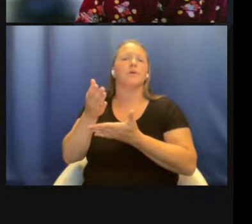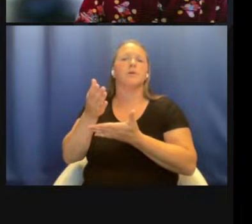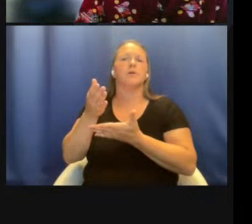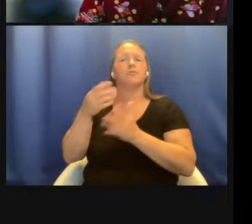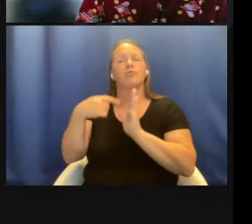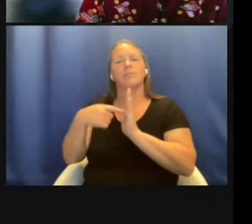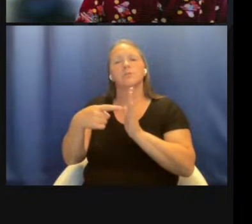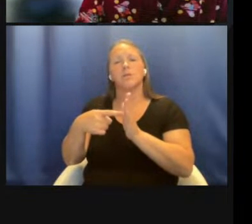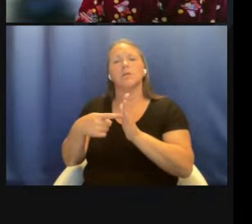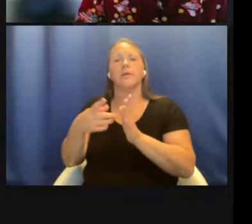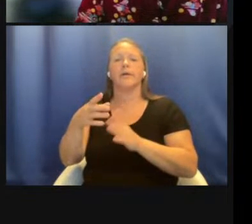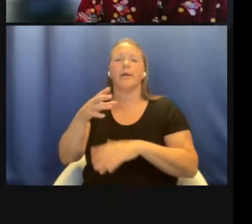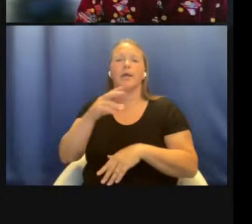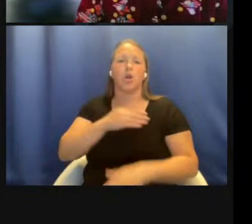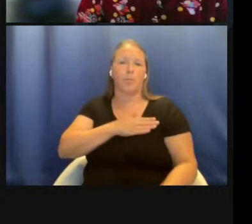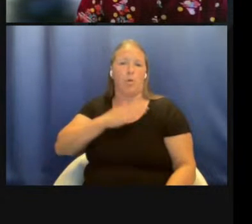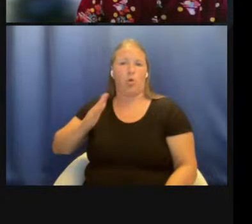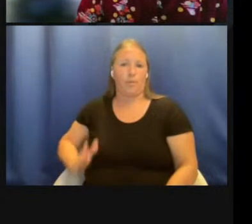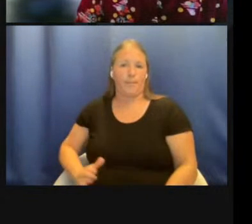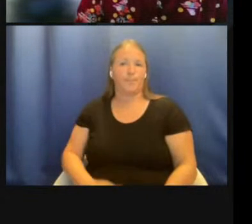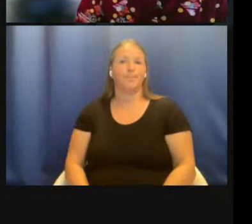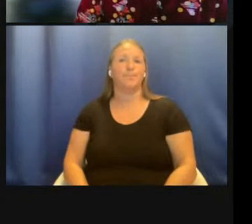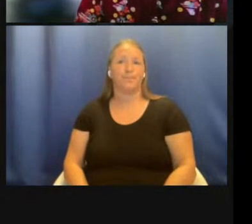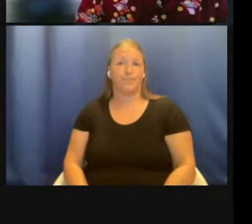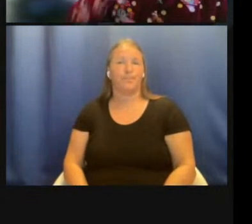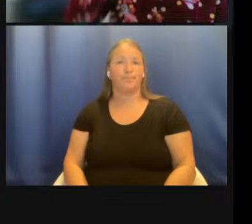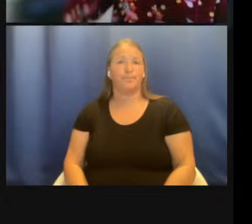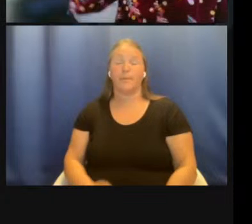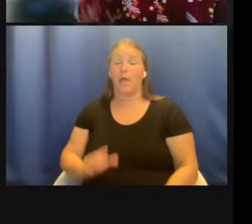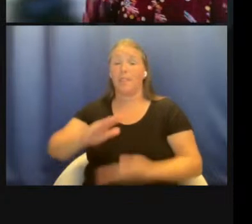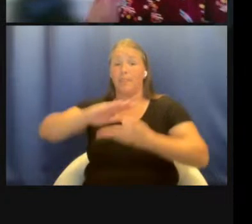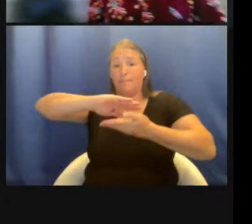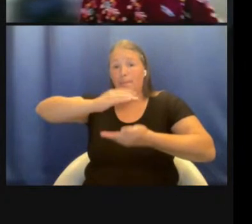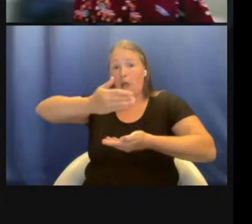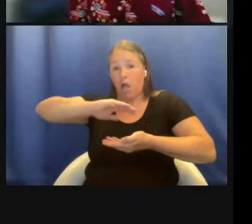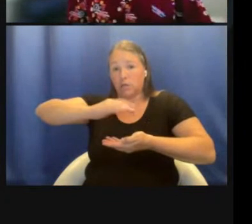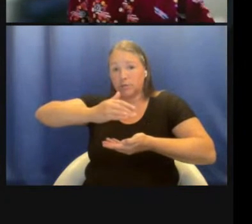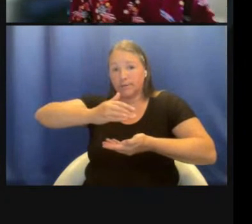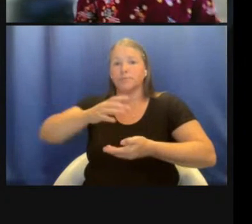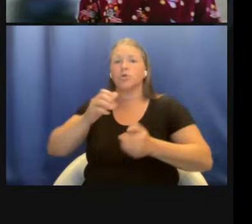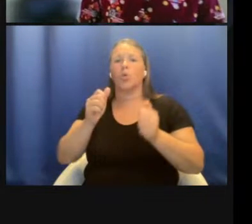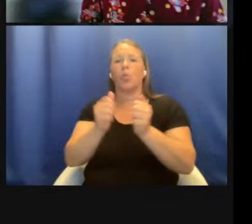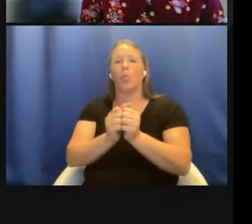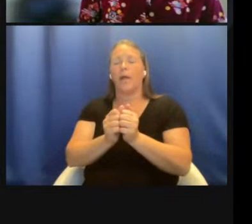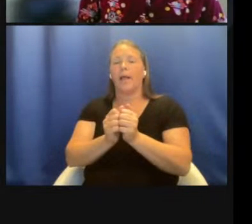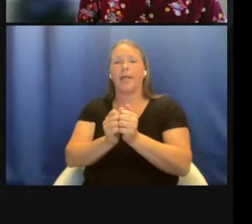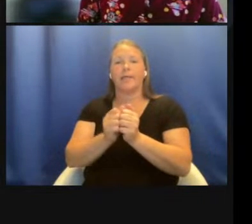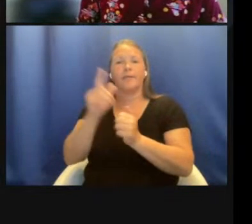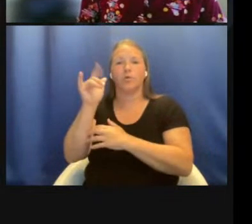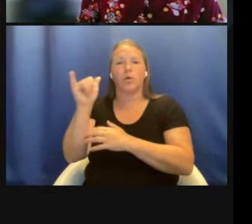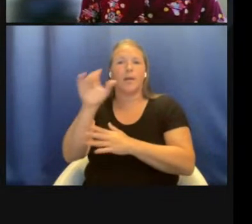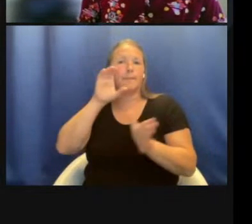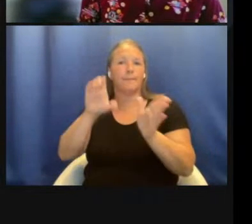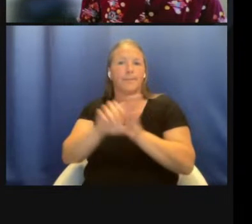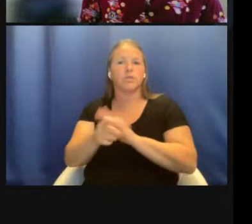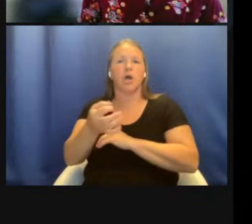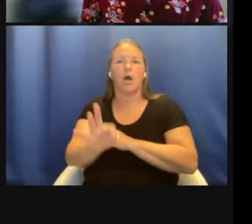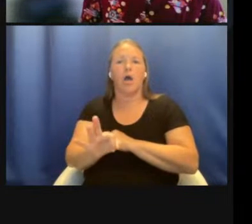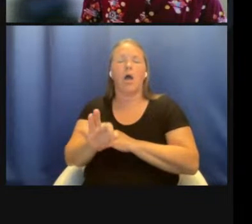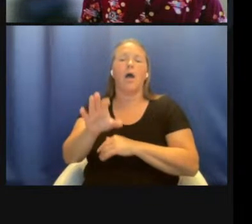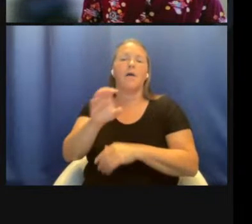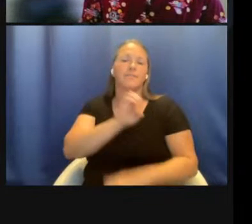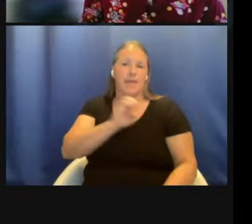the generations. A box with the immortalized image of the emperor,